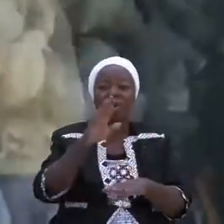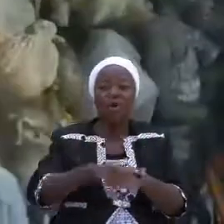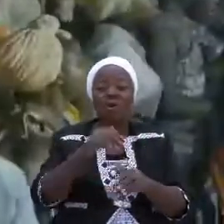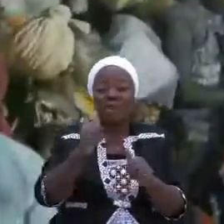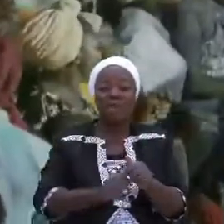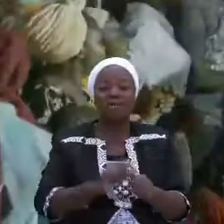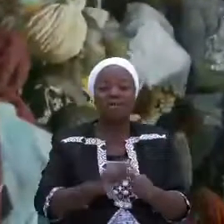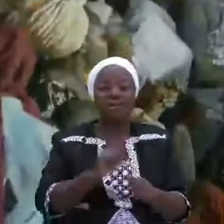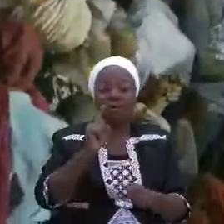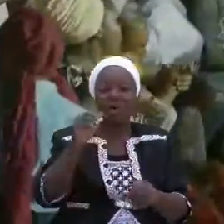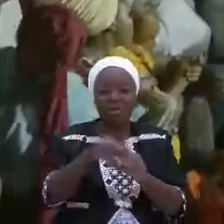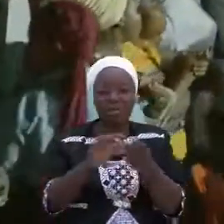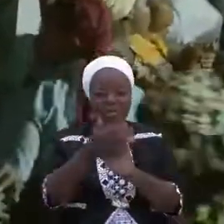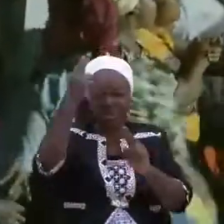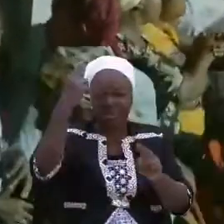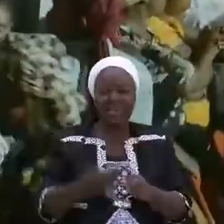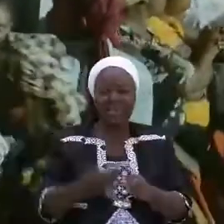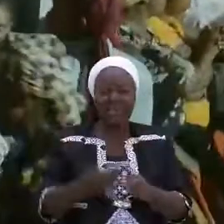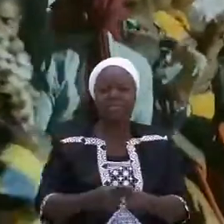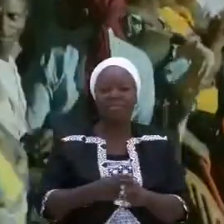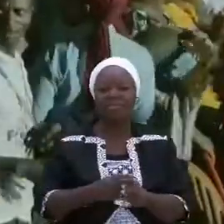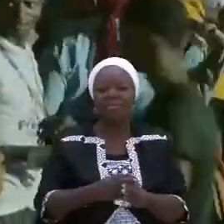in jesus name